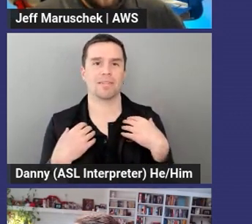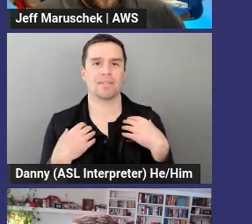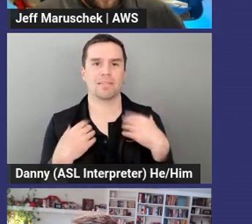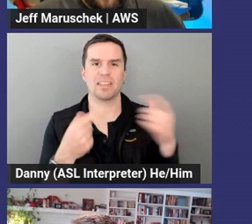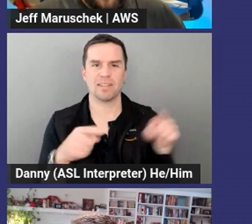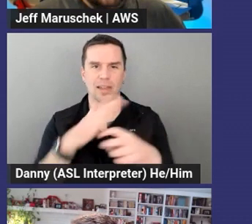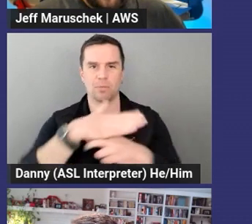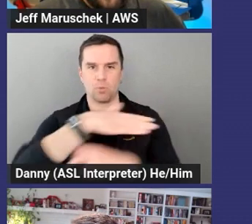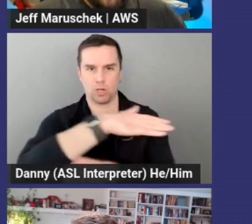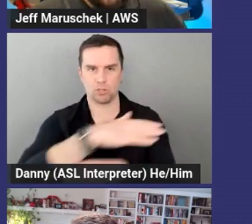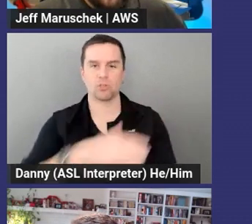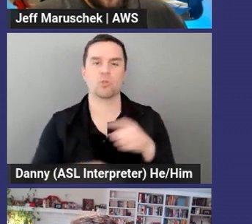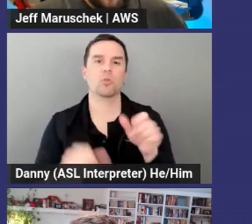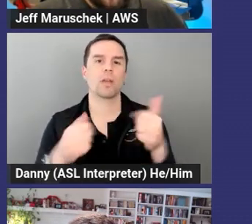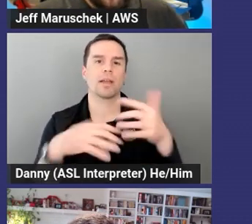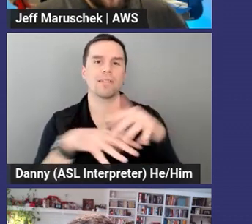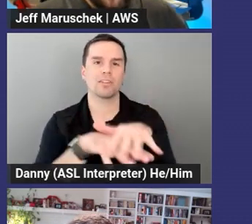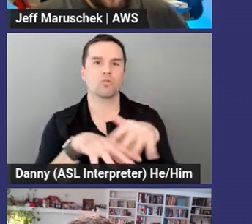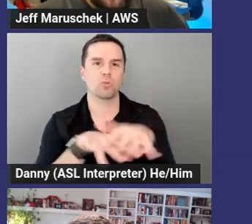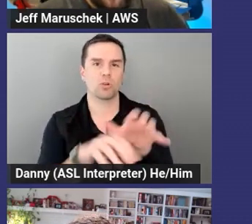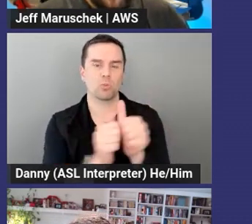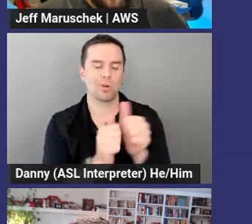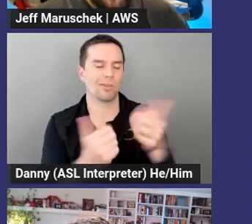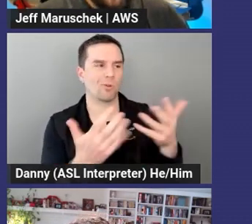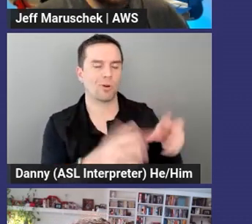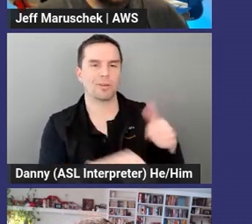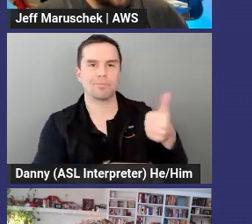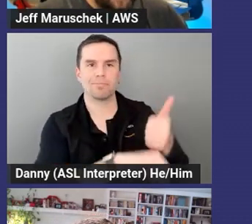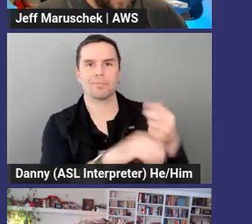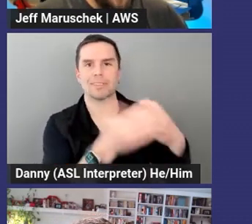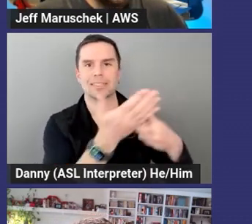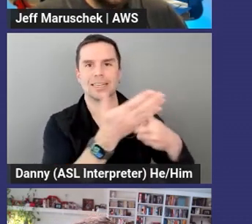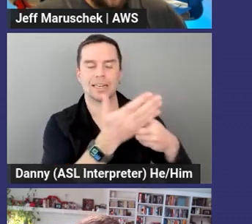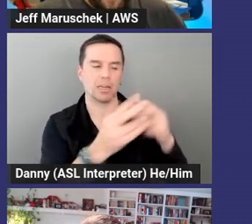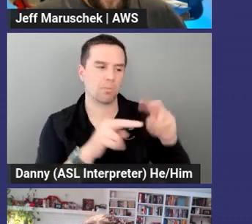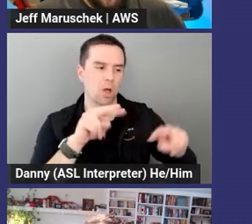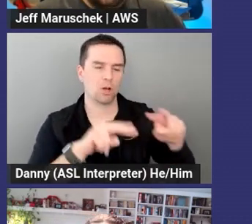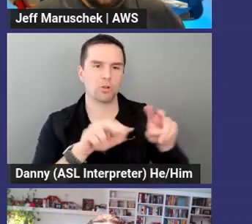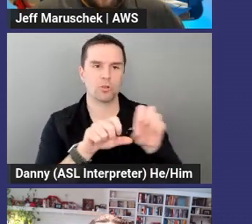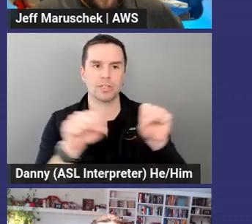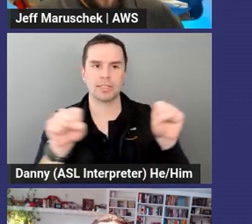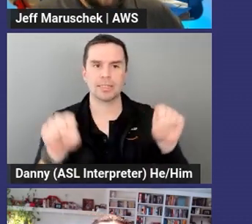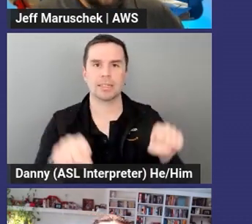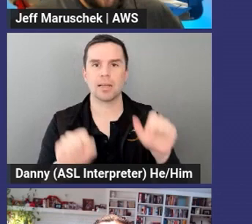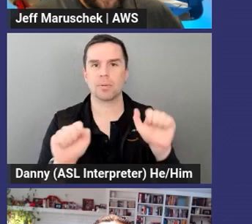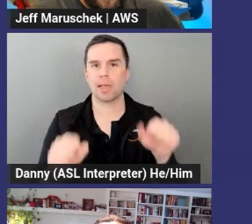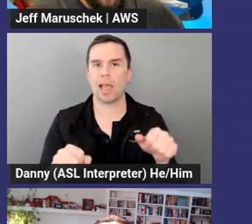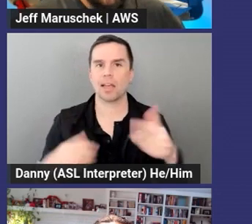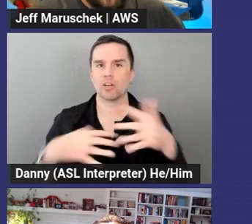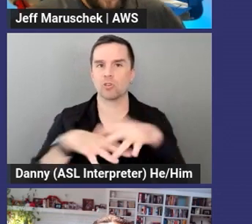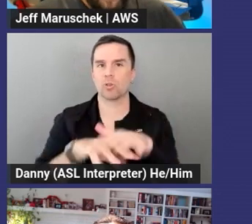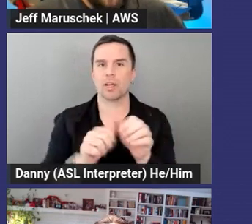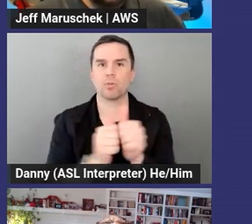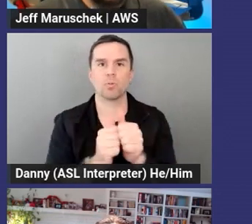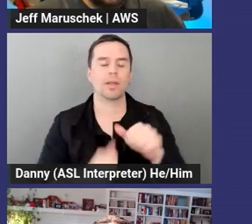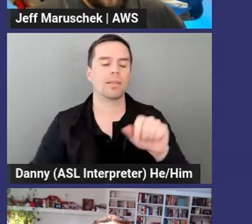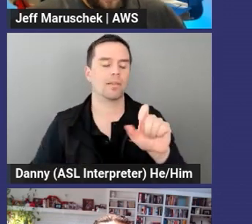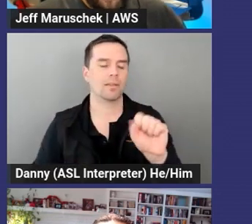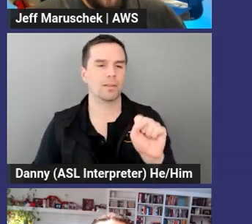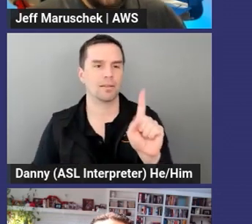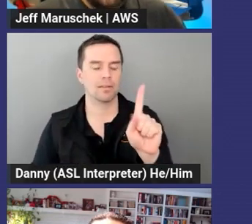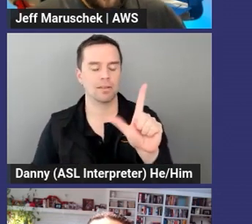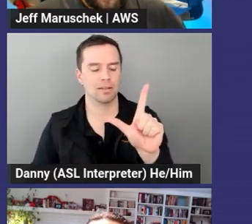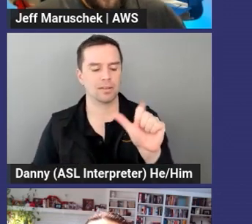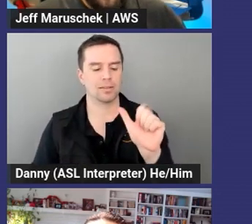your existing ticketing or monitoring system. You can integrate with your Slack, with your PagerDuty. I